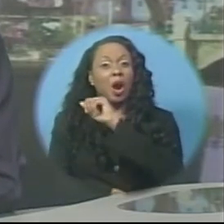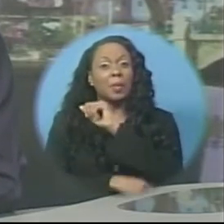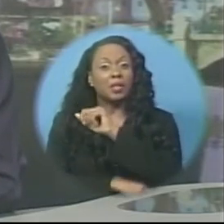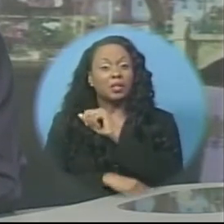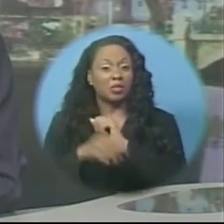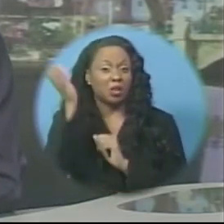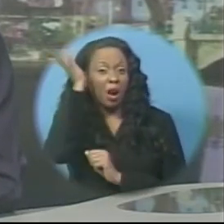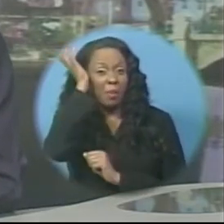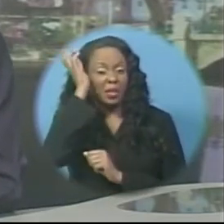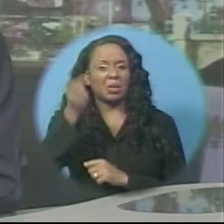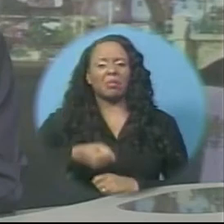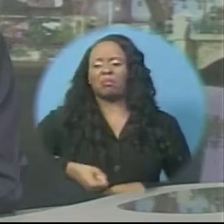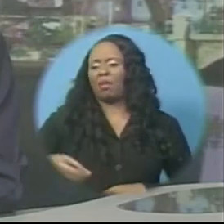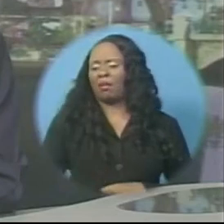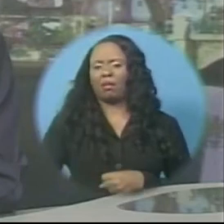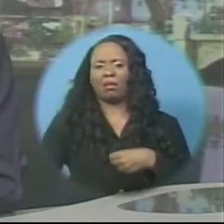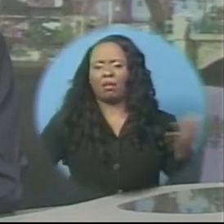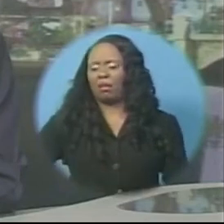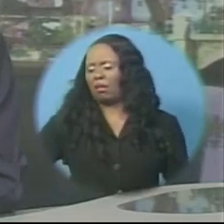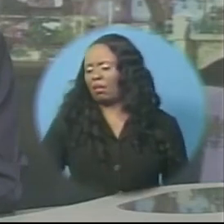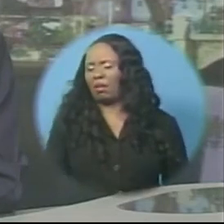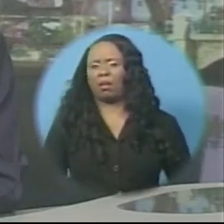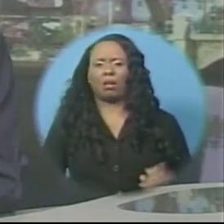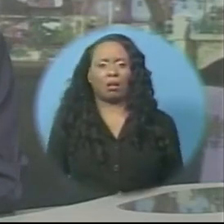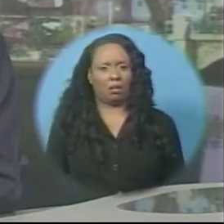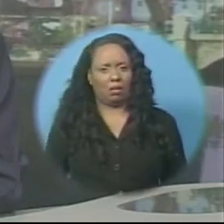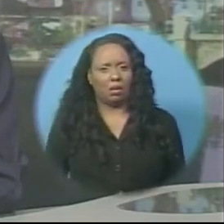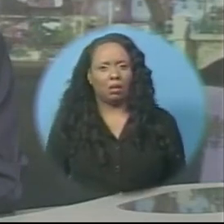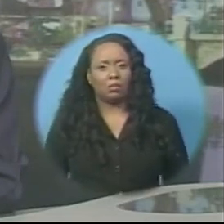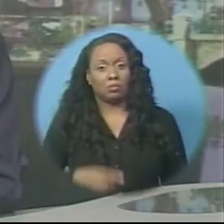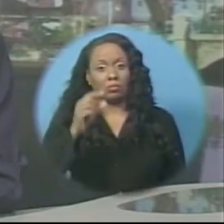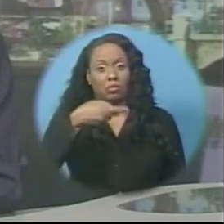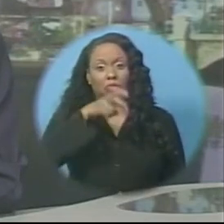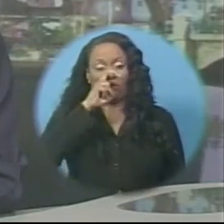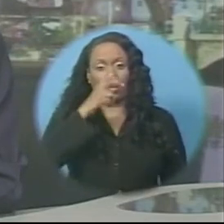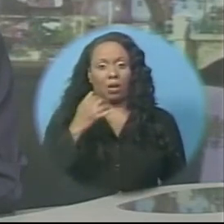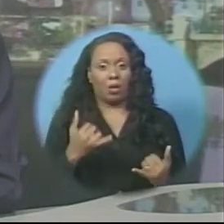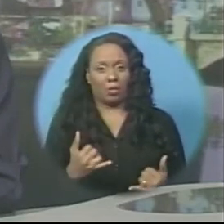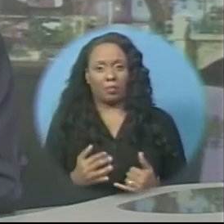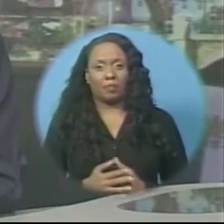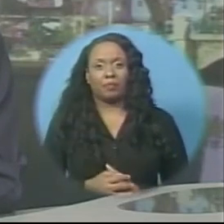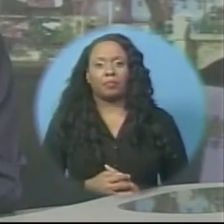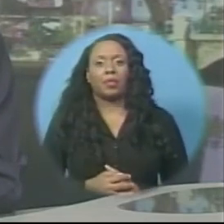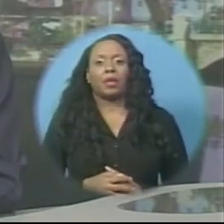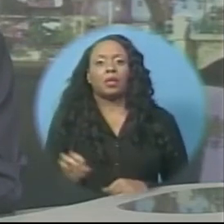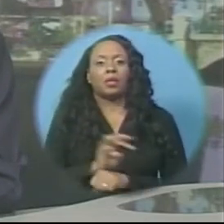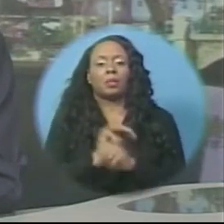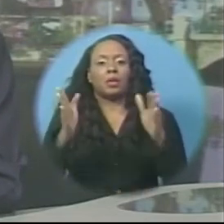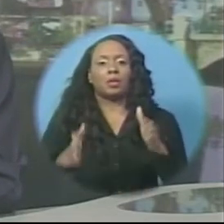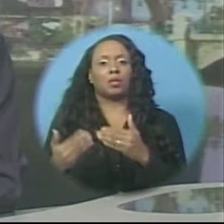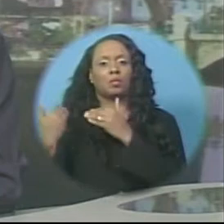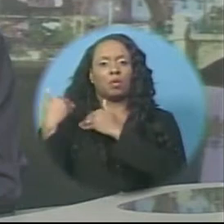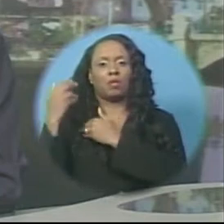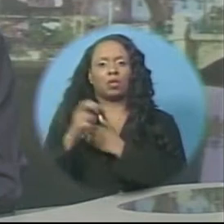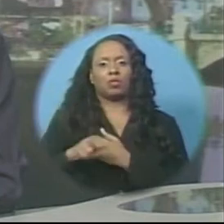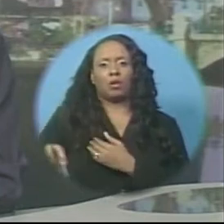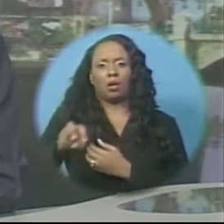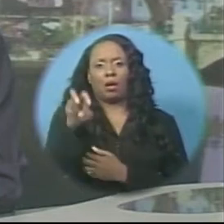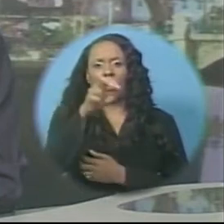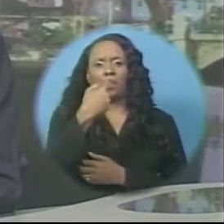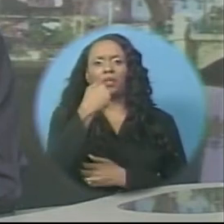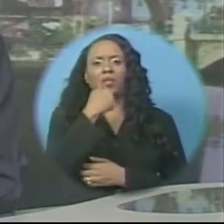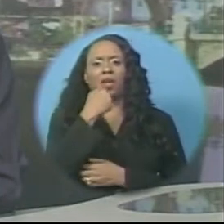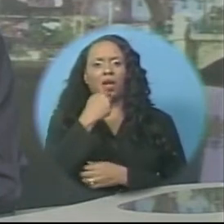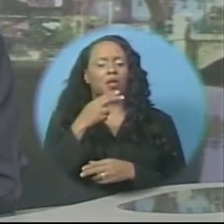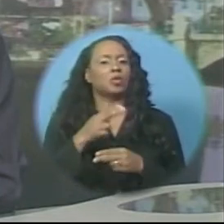practice, especially along the nation's highways. The revelation was made by Minister of Transport and Works Michael Lashley, who says it